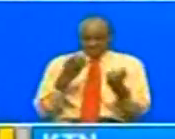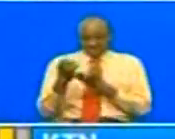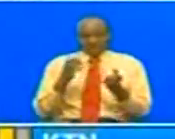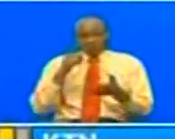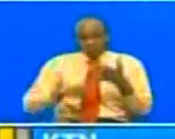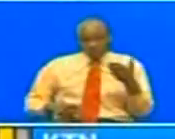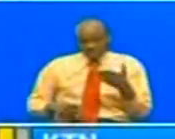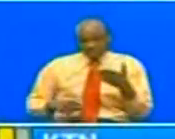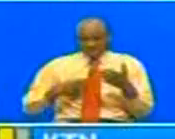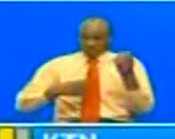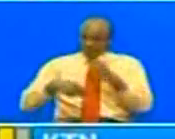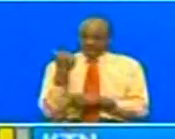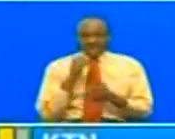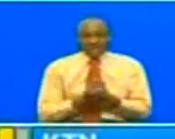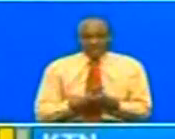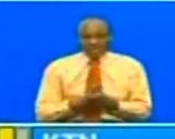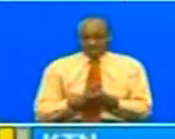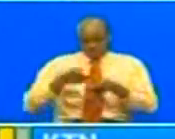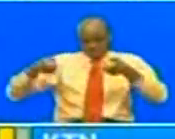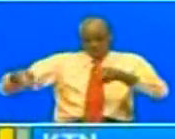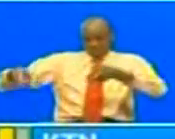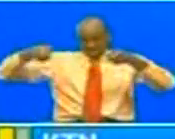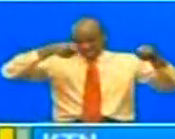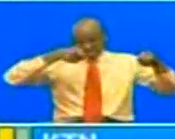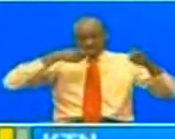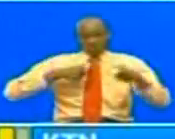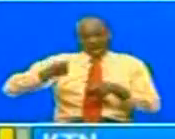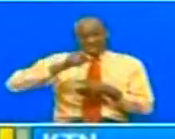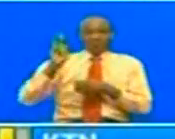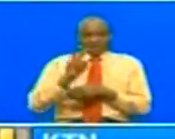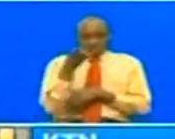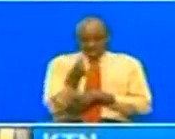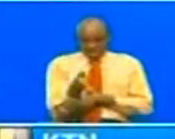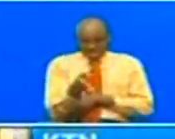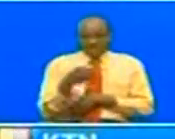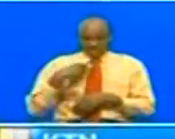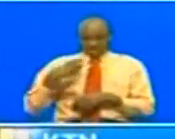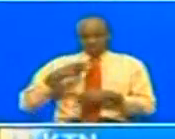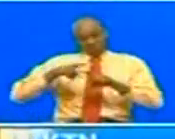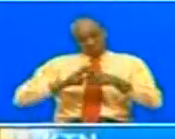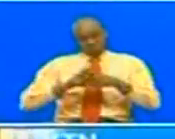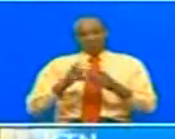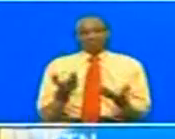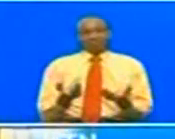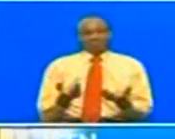of selling containers, adding value to containers, that is fabrication.